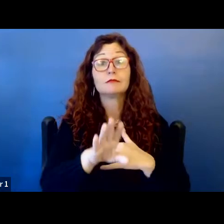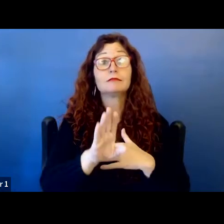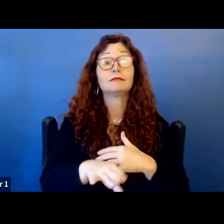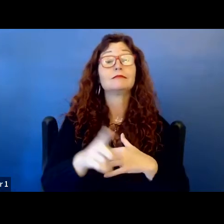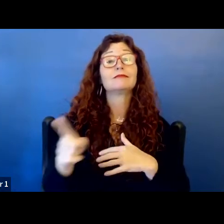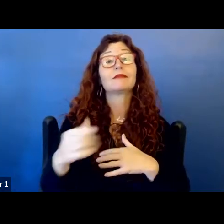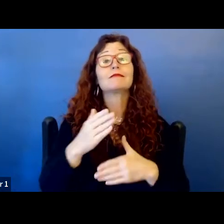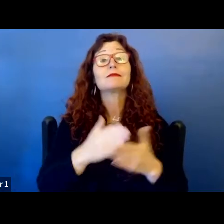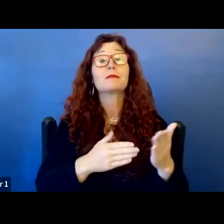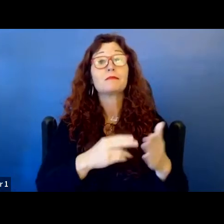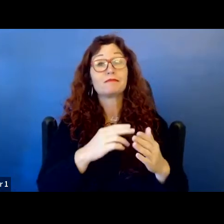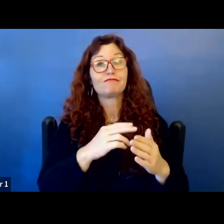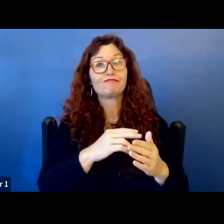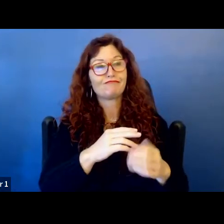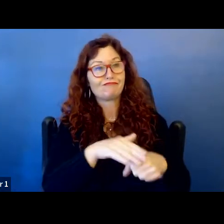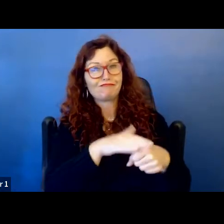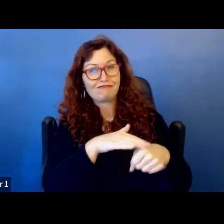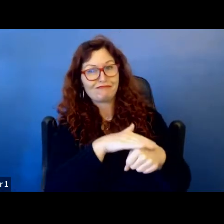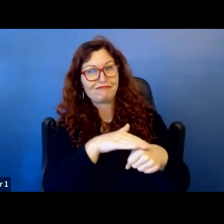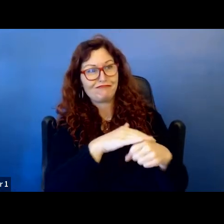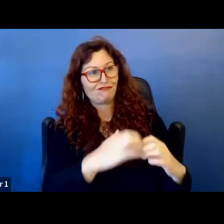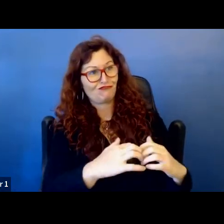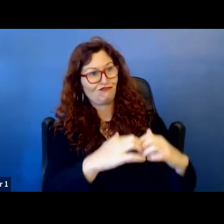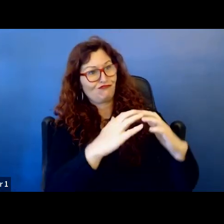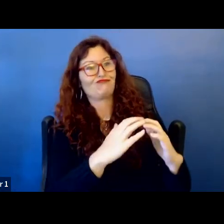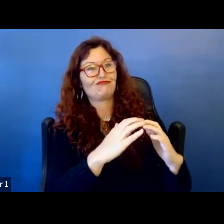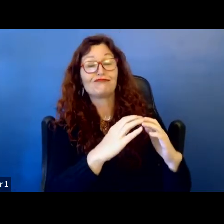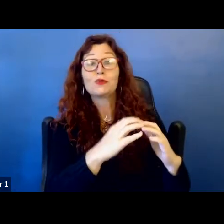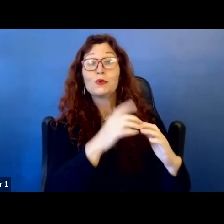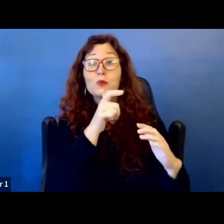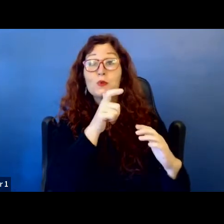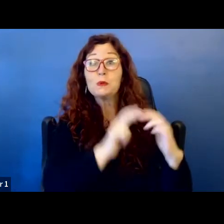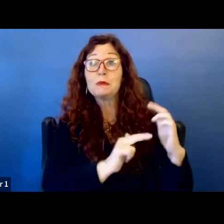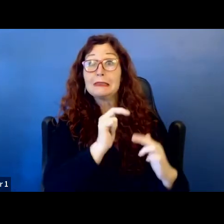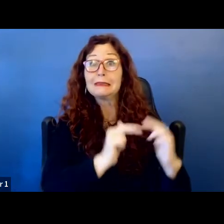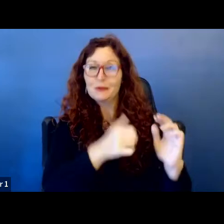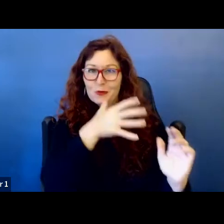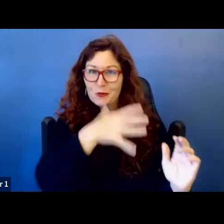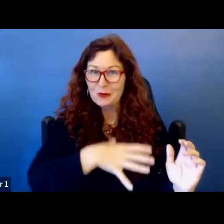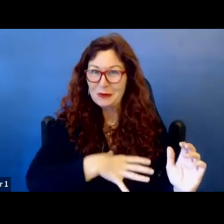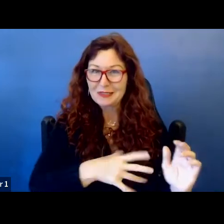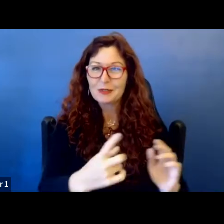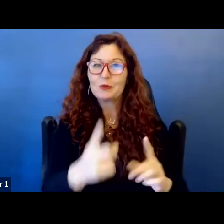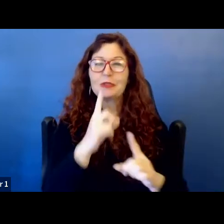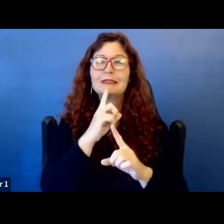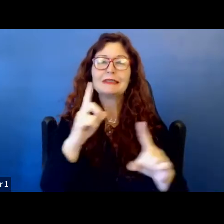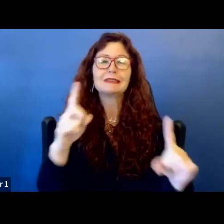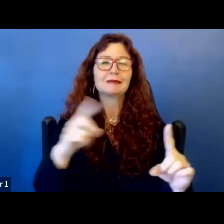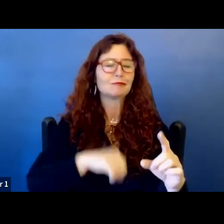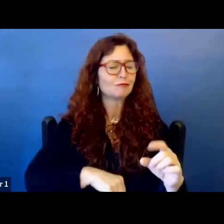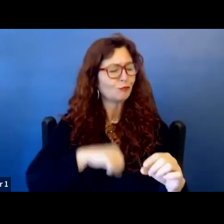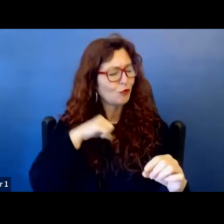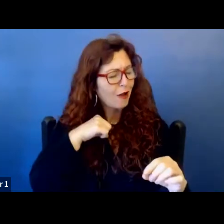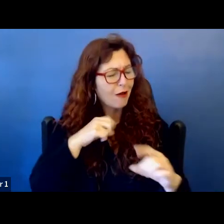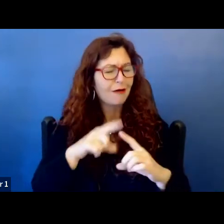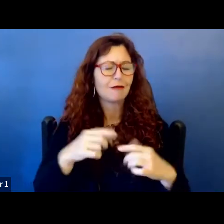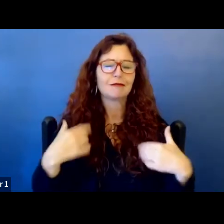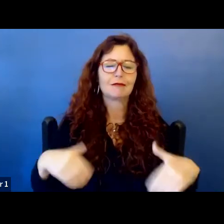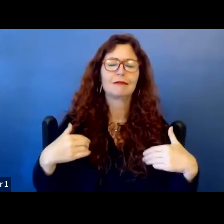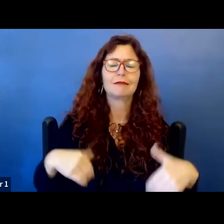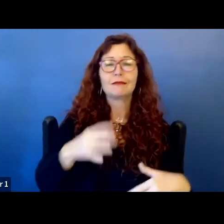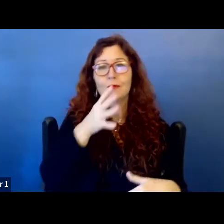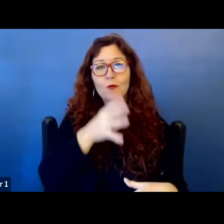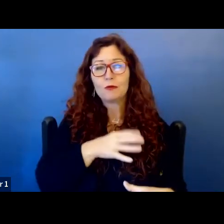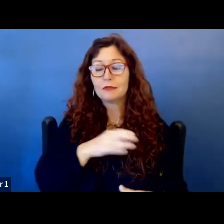nations one of my most recent successes that i'm really proud of miss cynthia grant who came from an